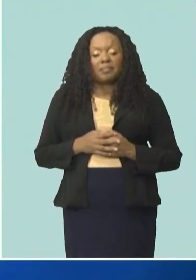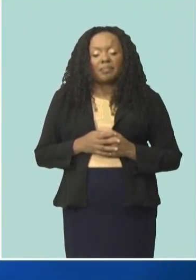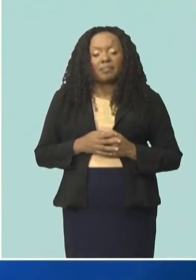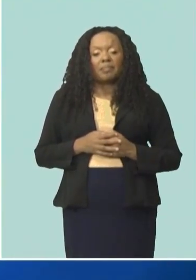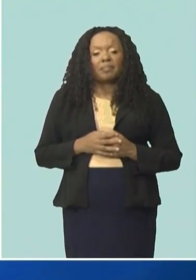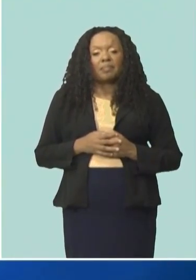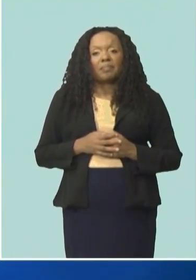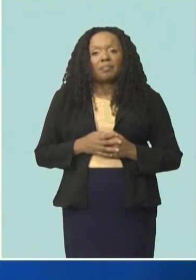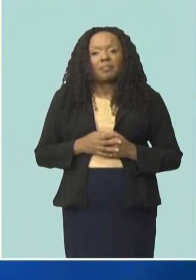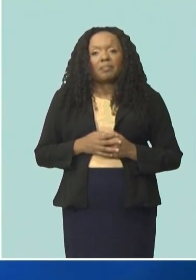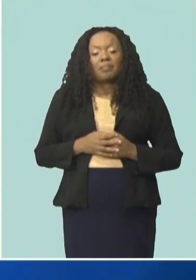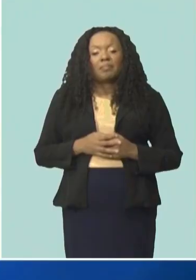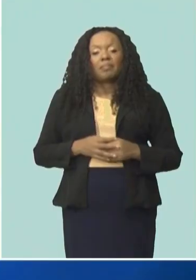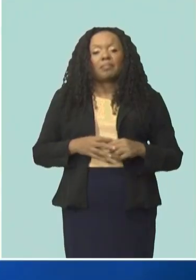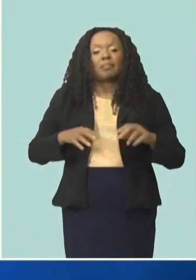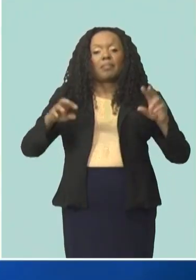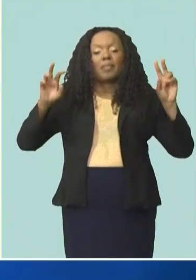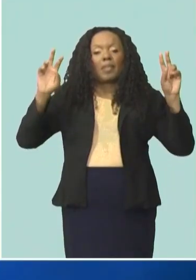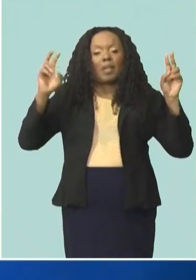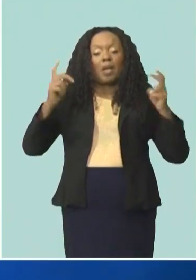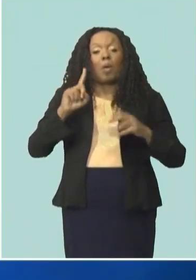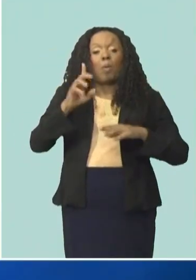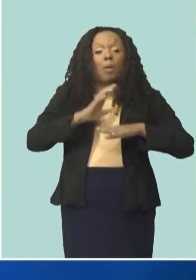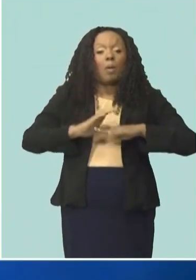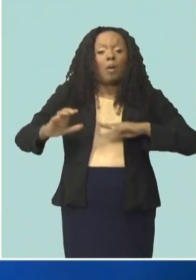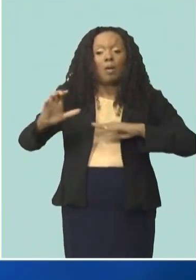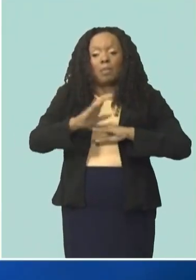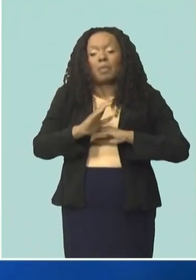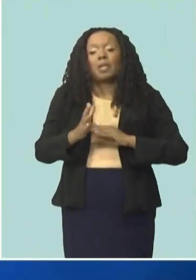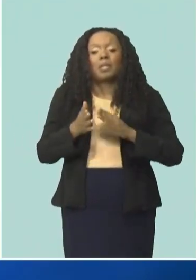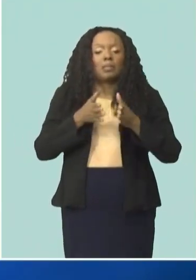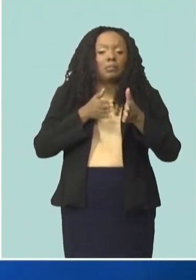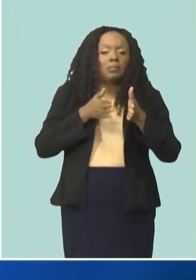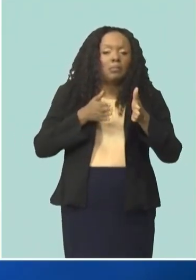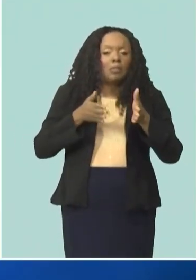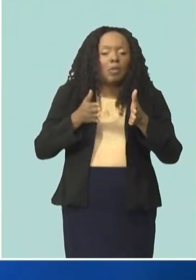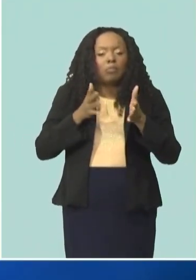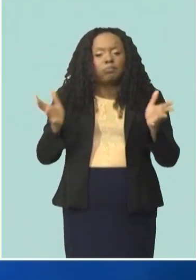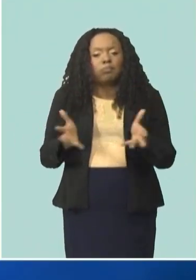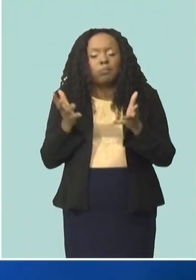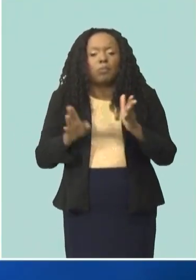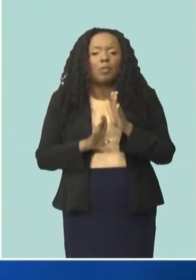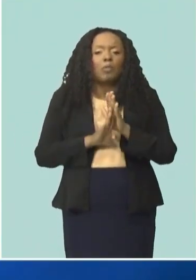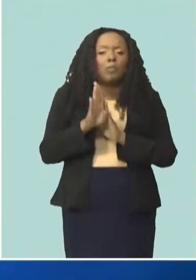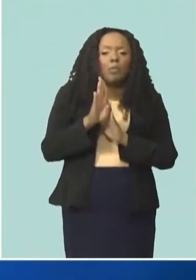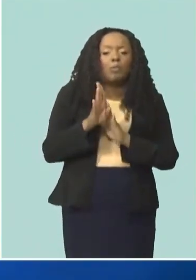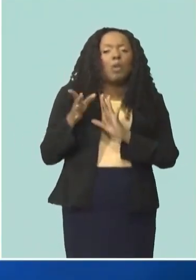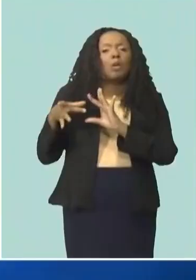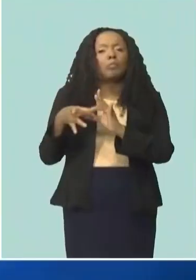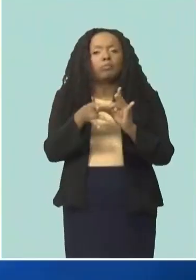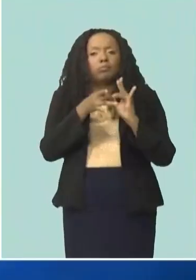Caribbean, Driving Growth Through Unity and Purpose, BHTA Chairman Javon Griffith said airlift